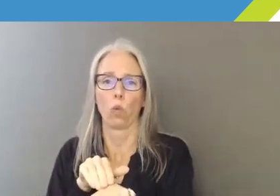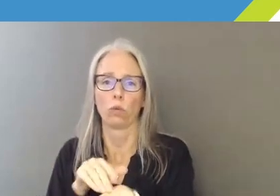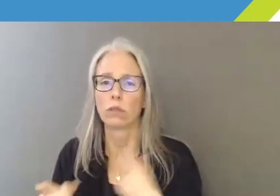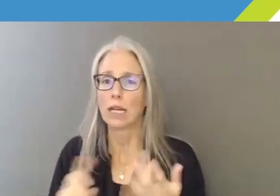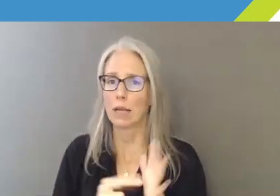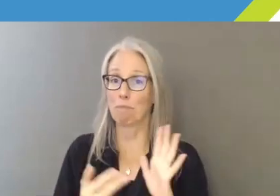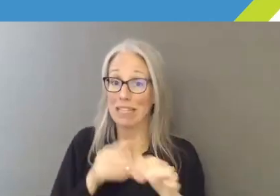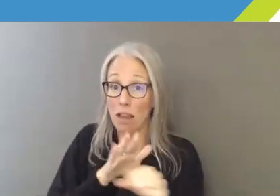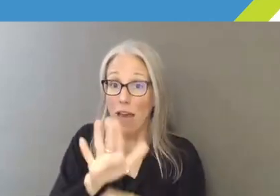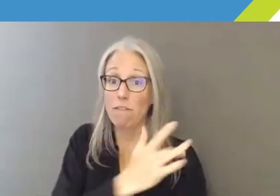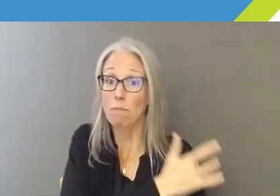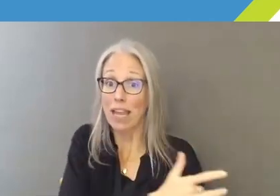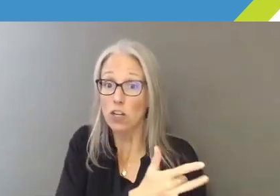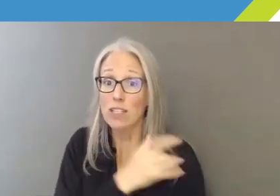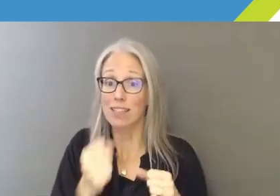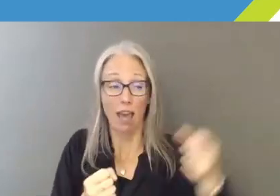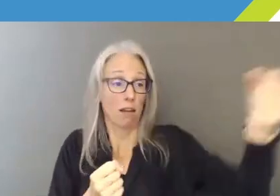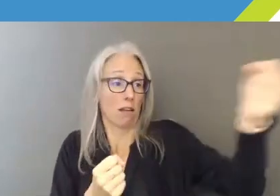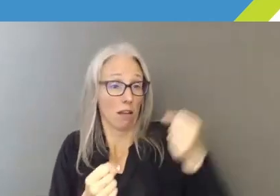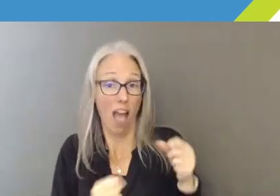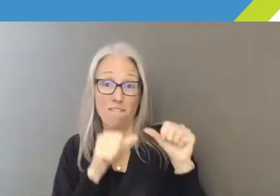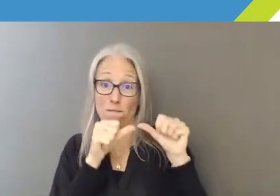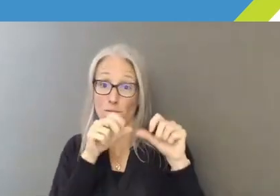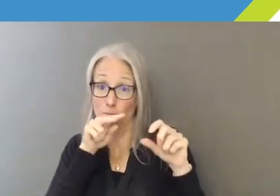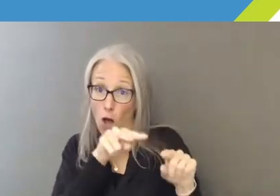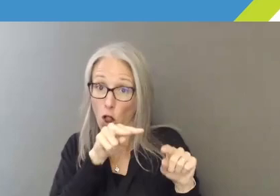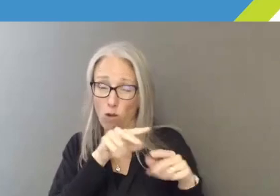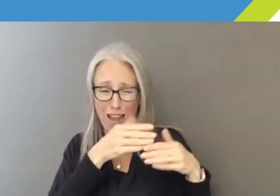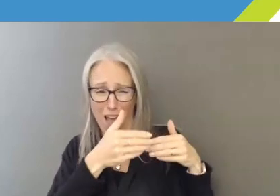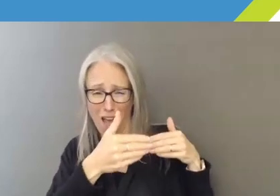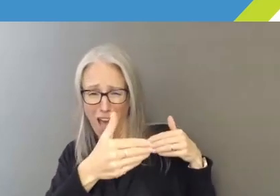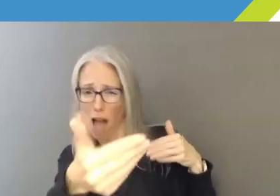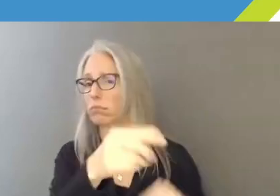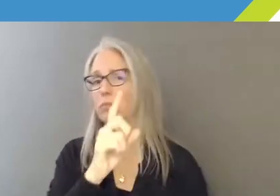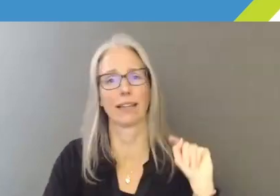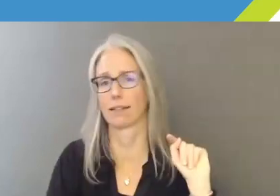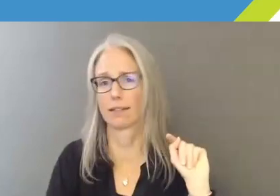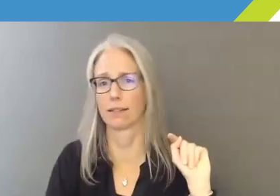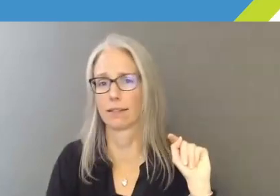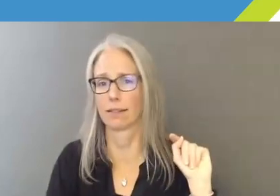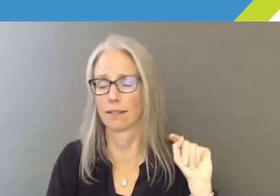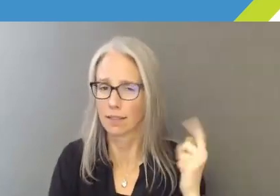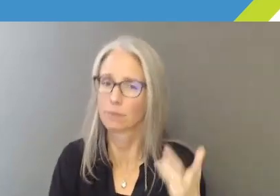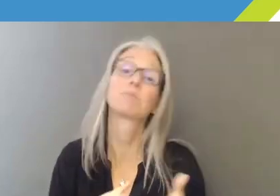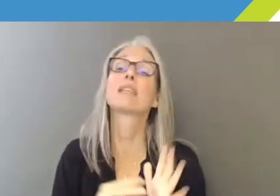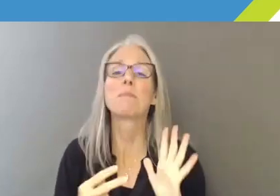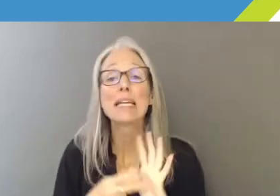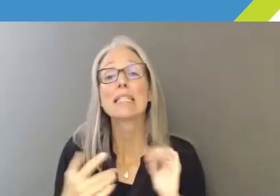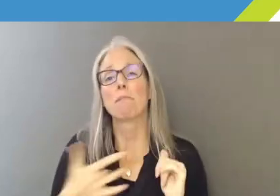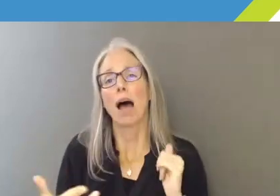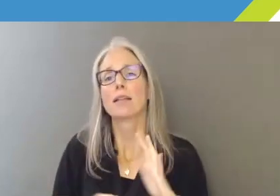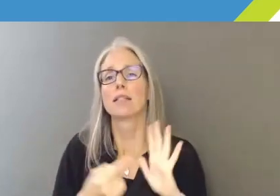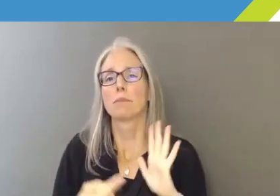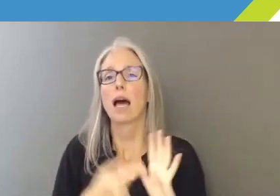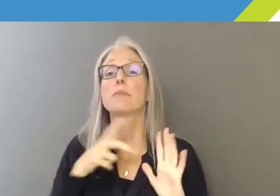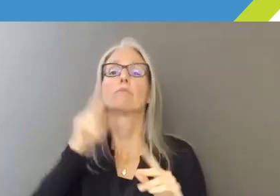enough number of patients and follow them over a long enough period of time. And as I've mentioned, we tend to be forced to use surrogate outcomes, again, for feasibility